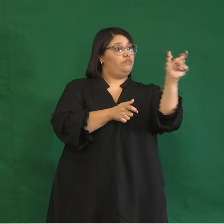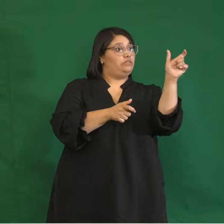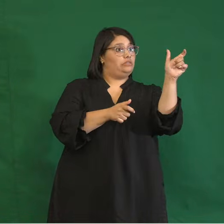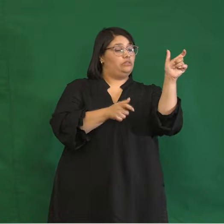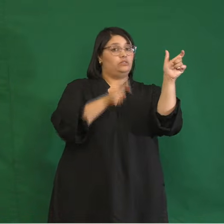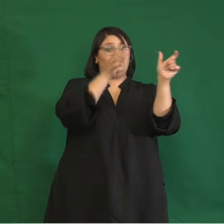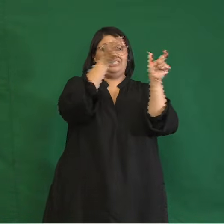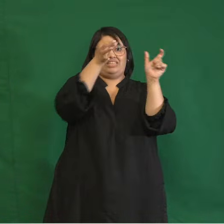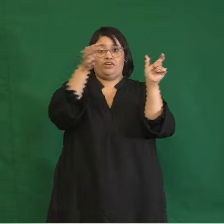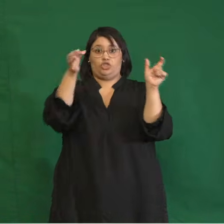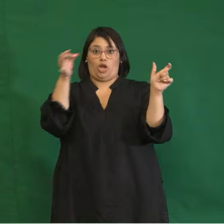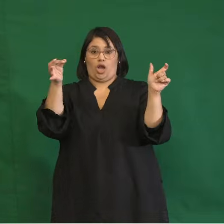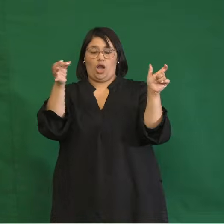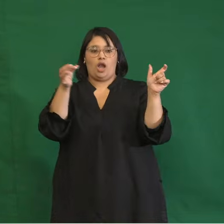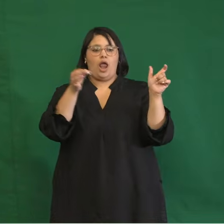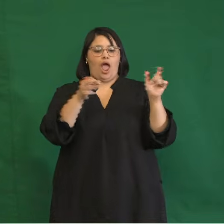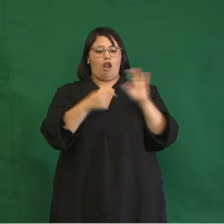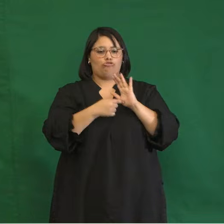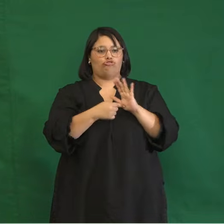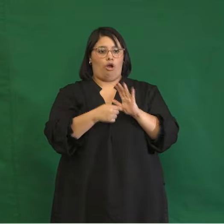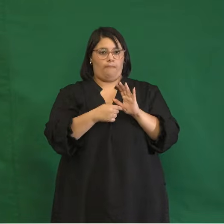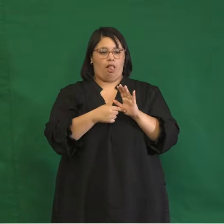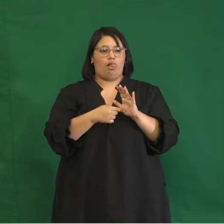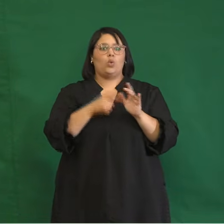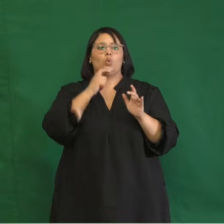is a usage example.